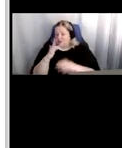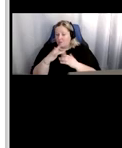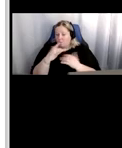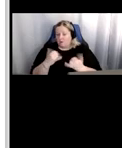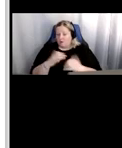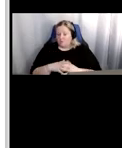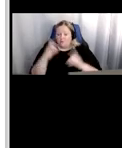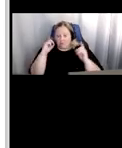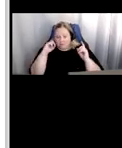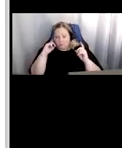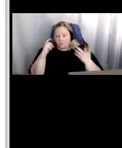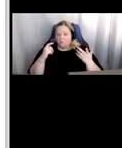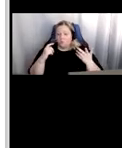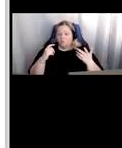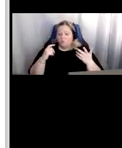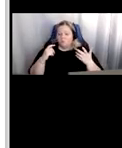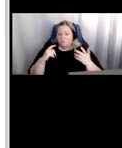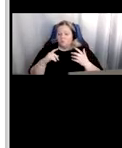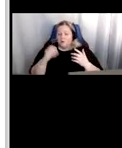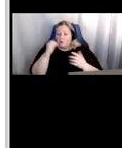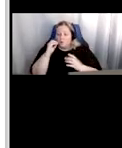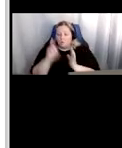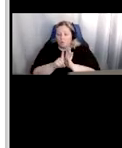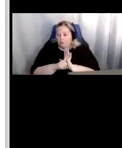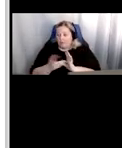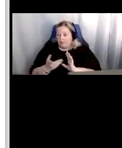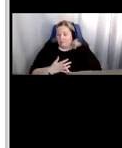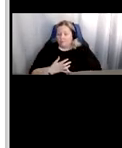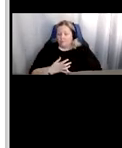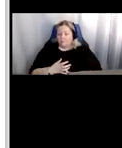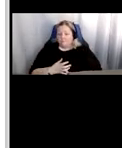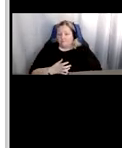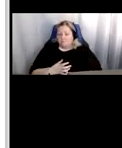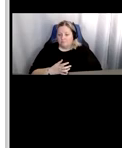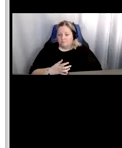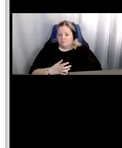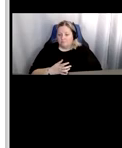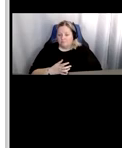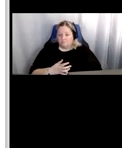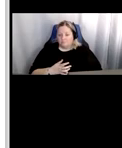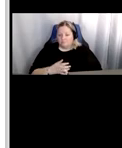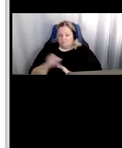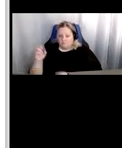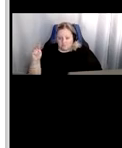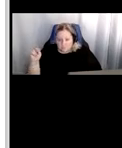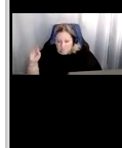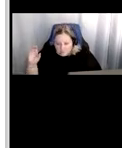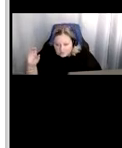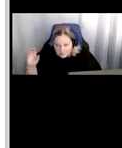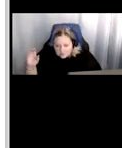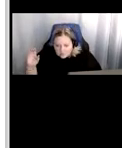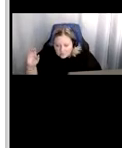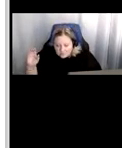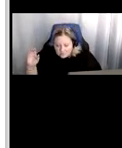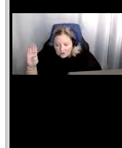some headphones, an alert, a home alert thing. So the sonic bomb, that's another way to wake you up. A super